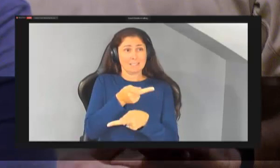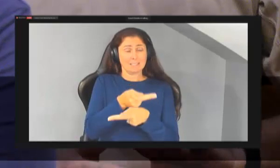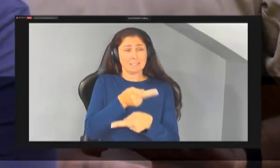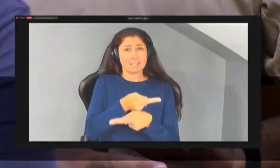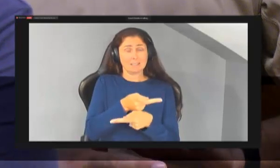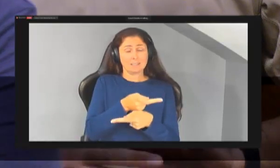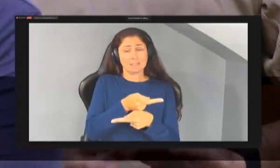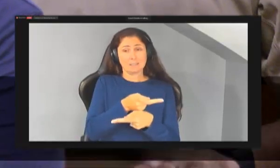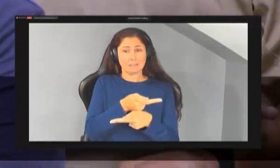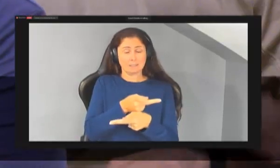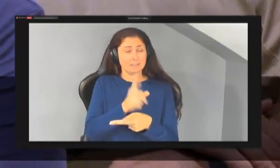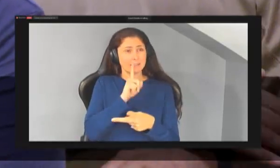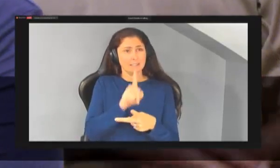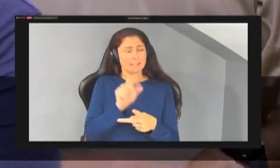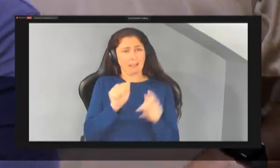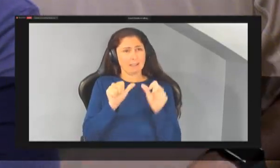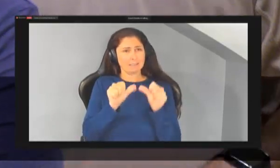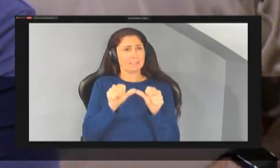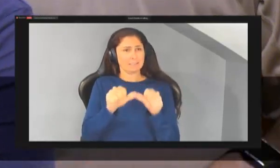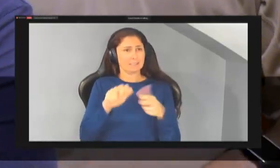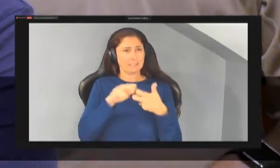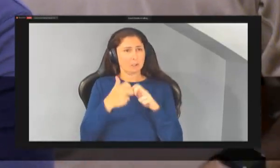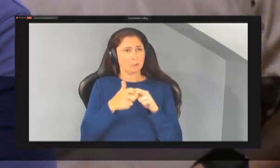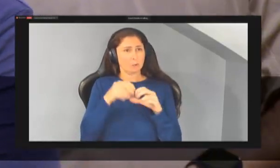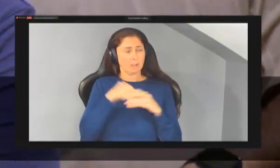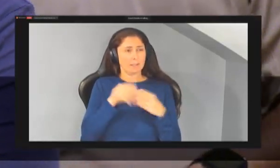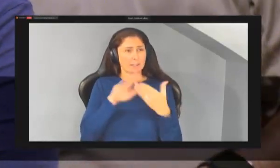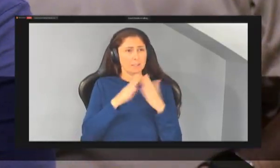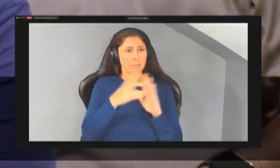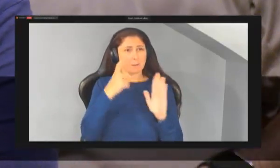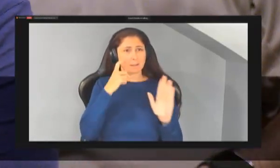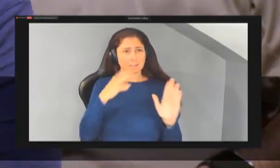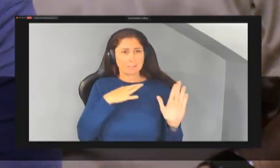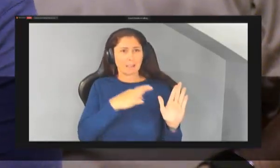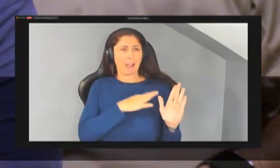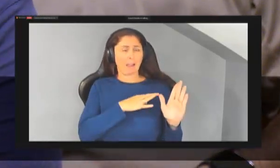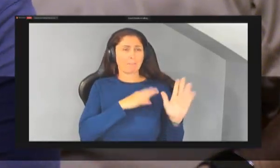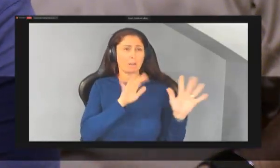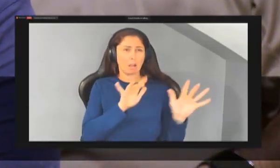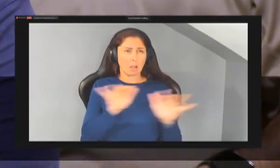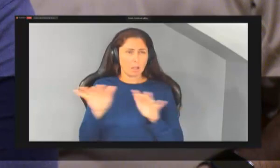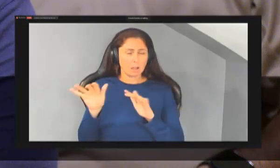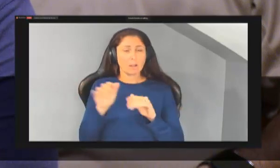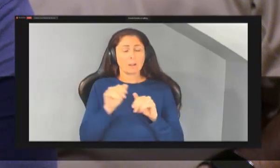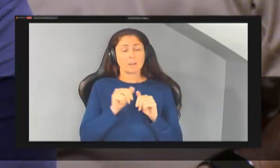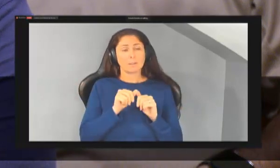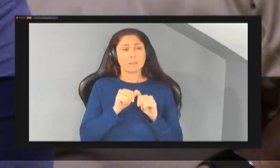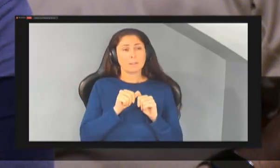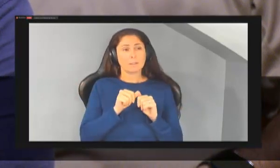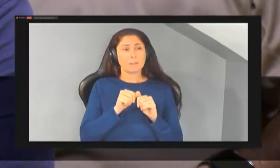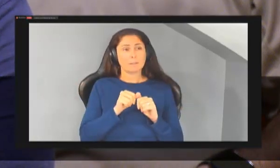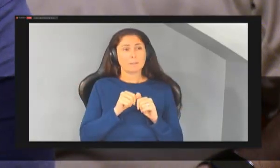is a consistent issue in the city due to staffing and all different kinds of ways.